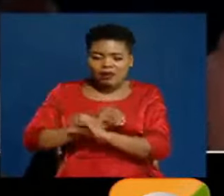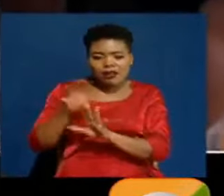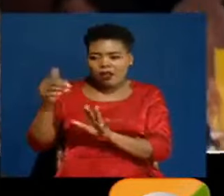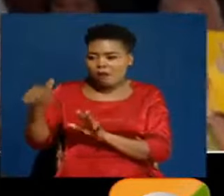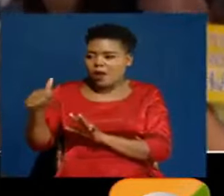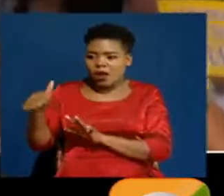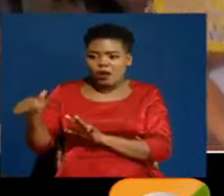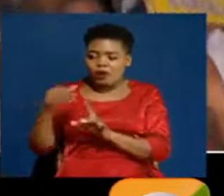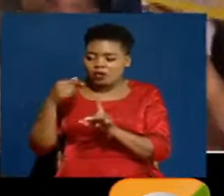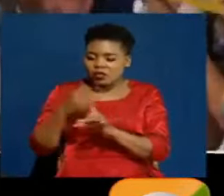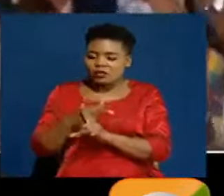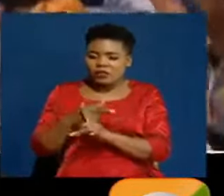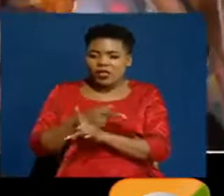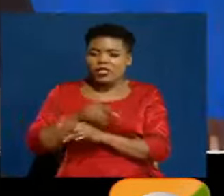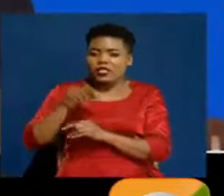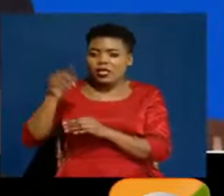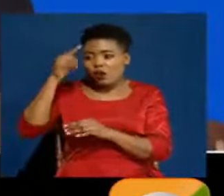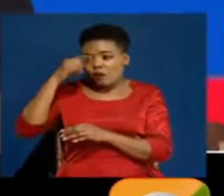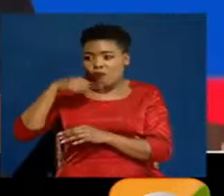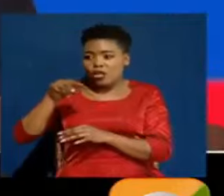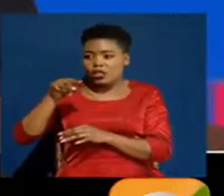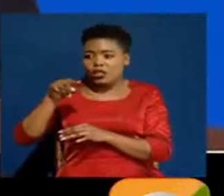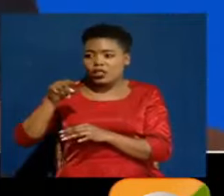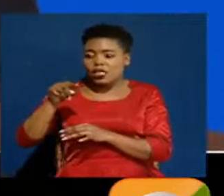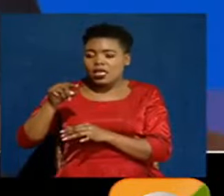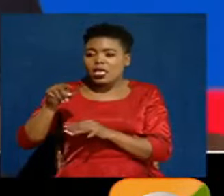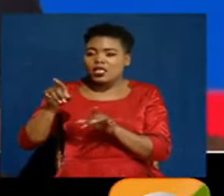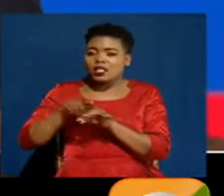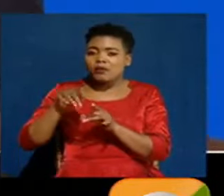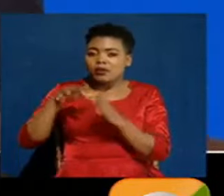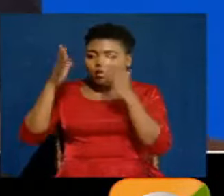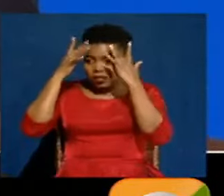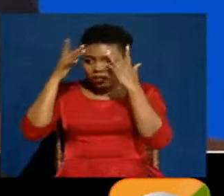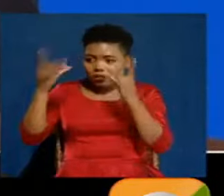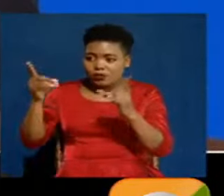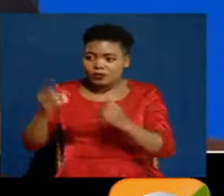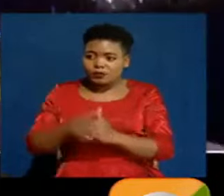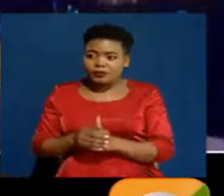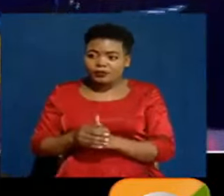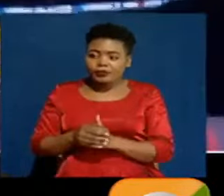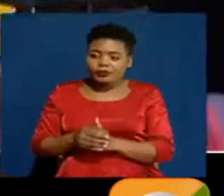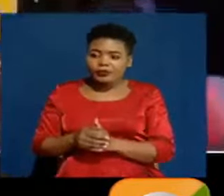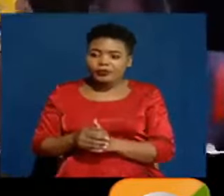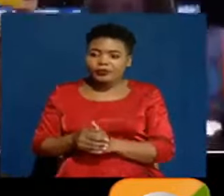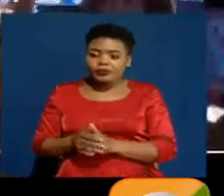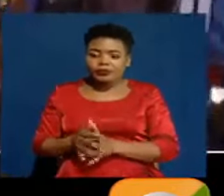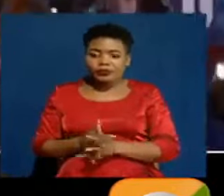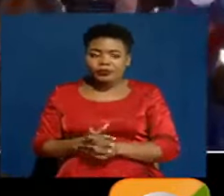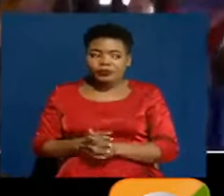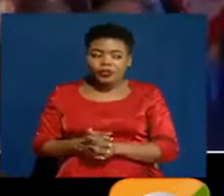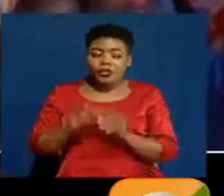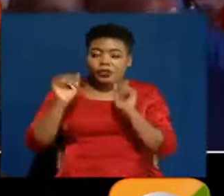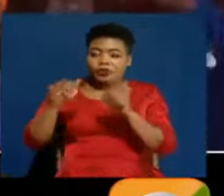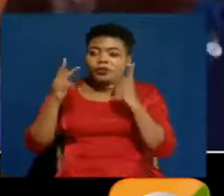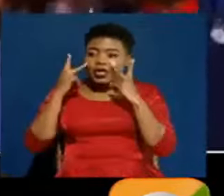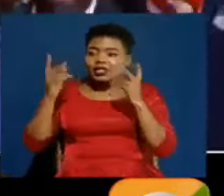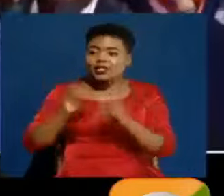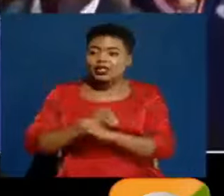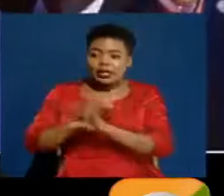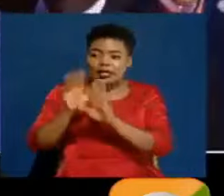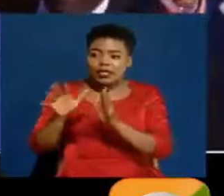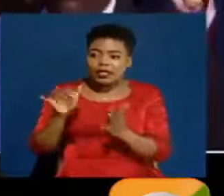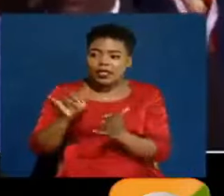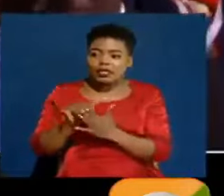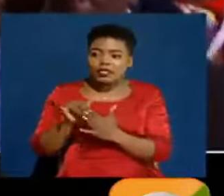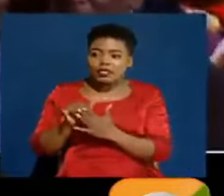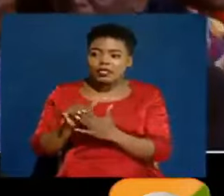on several policy propositions, and the Republican Party has been pushing her towards that direction. And you can see clearly that